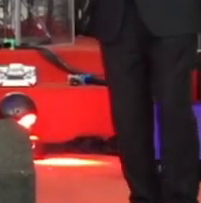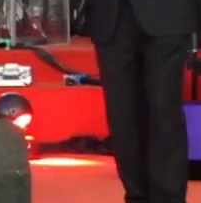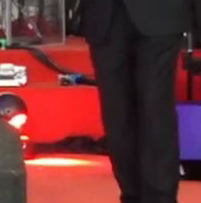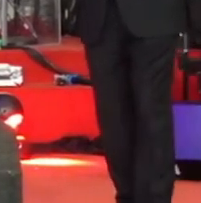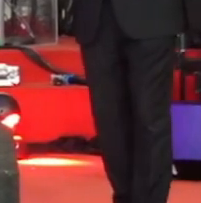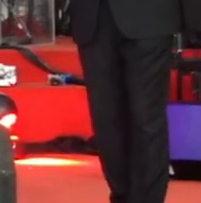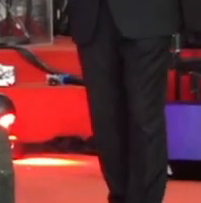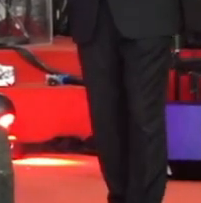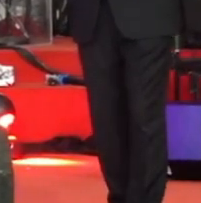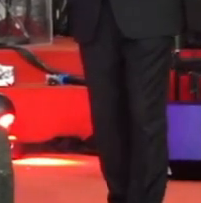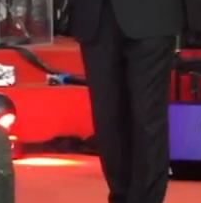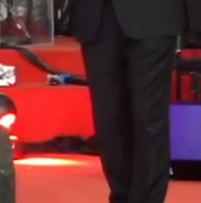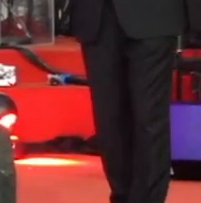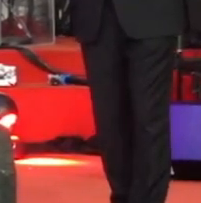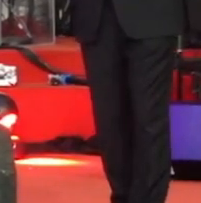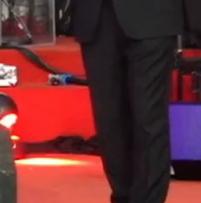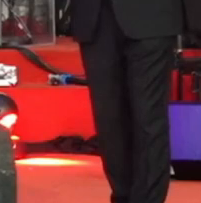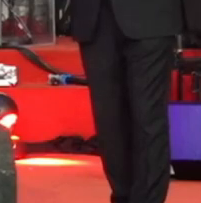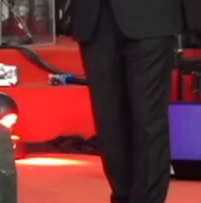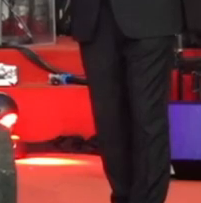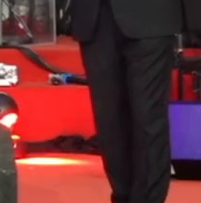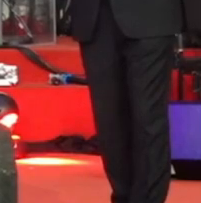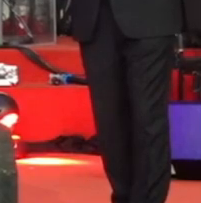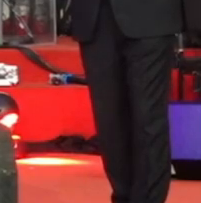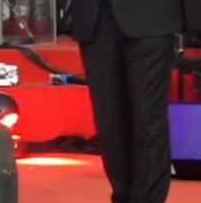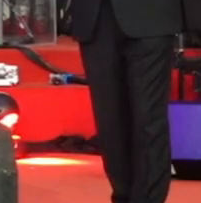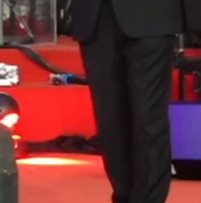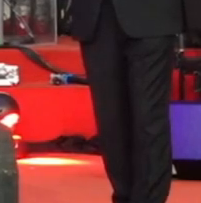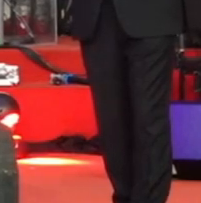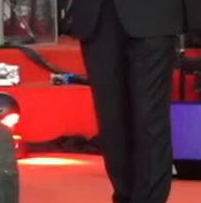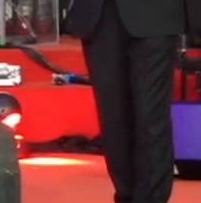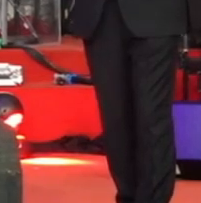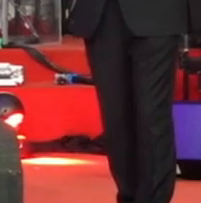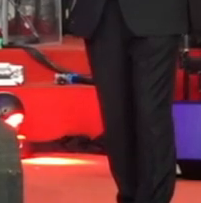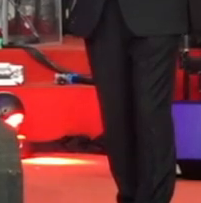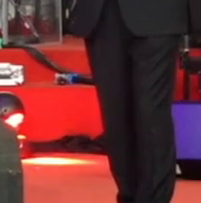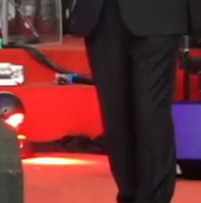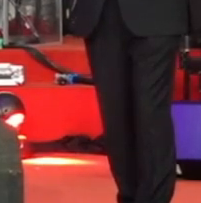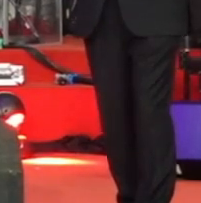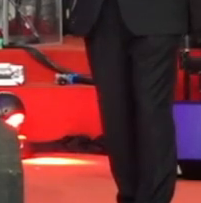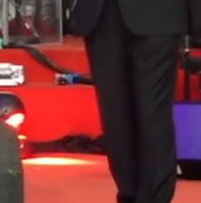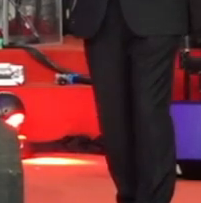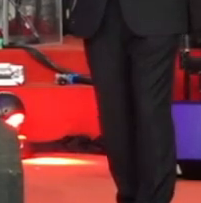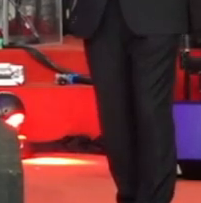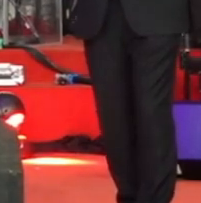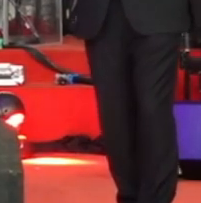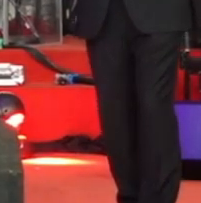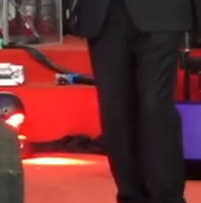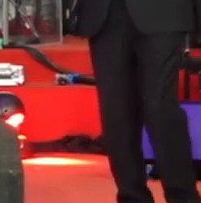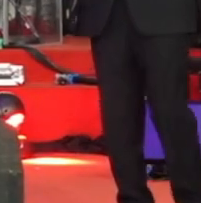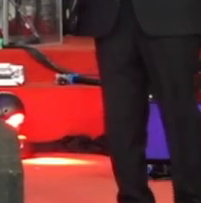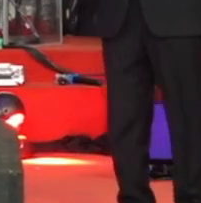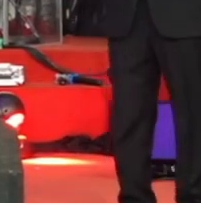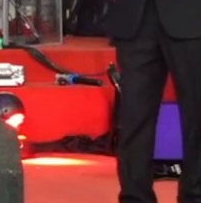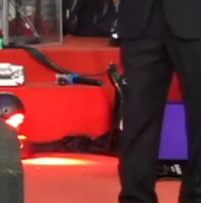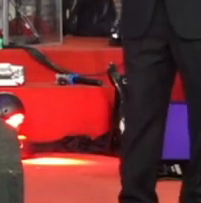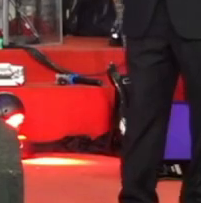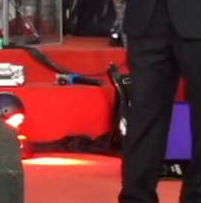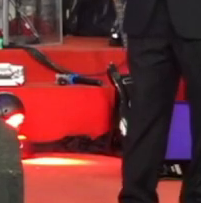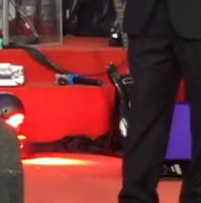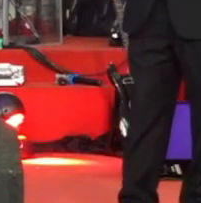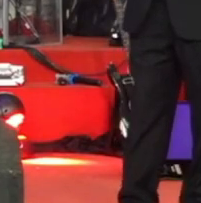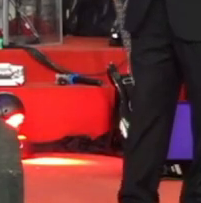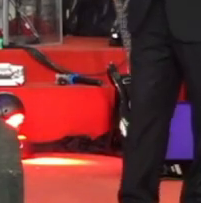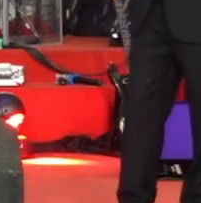are you taking time to tell God, God, listen to the cry of my heart? Ama unachukua muda kumwambia Mungu, sikiza kilio cha moyo wangu. From the depth of my